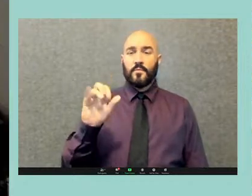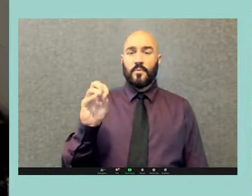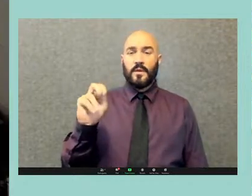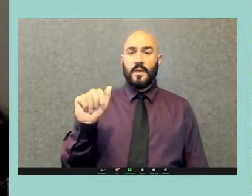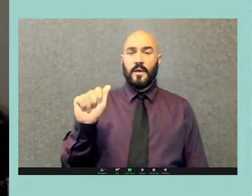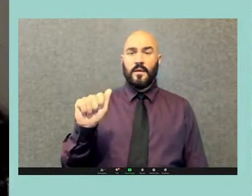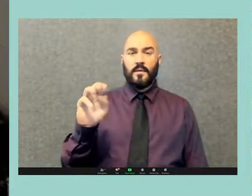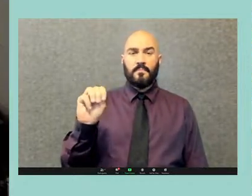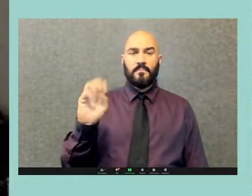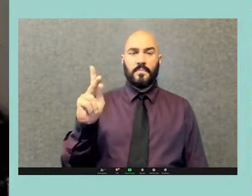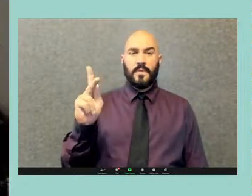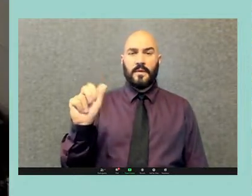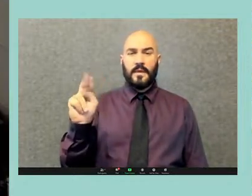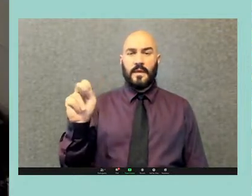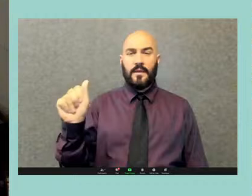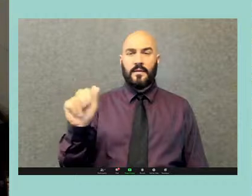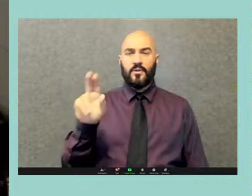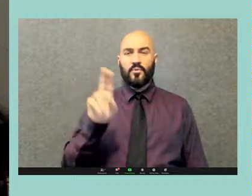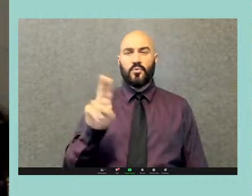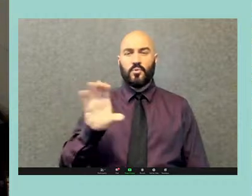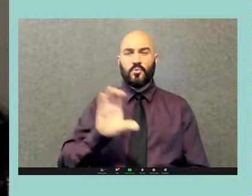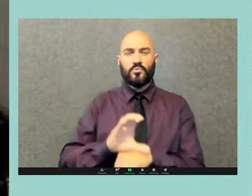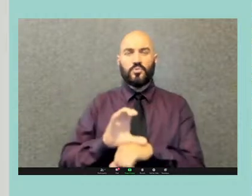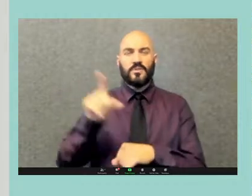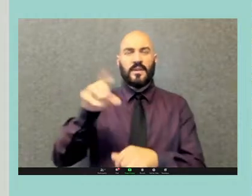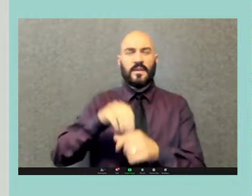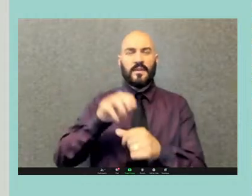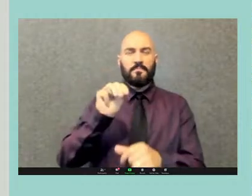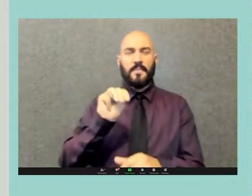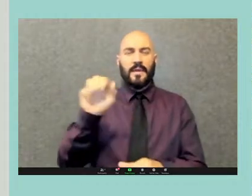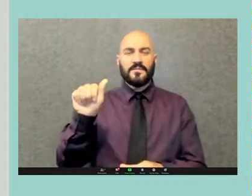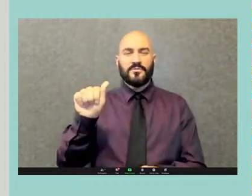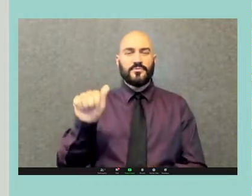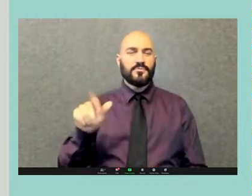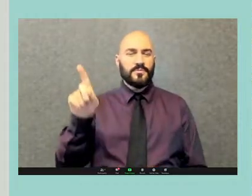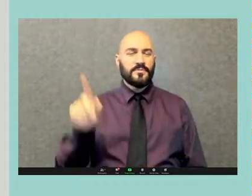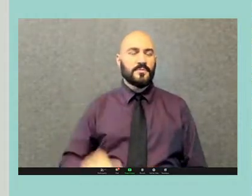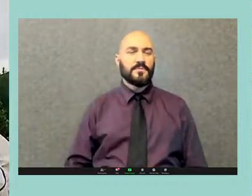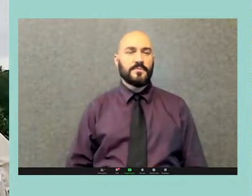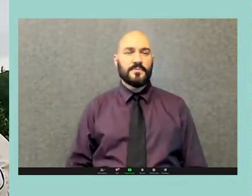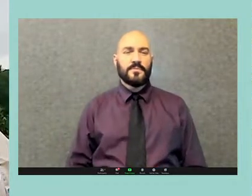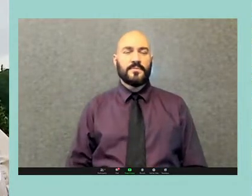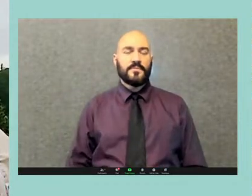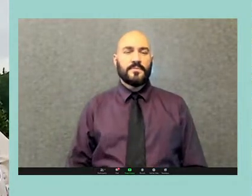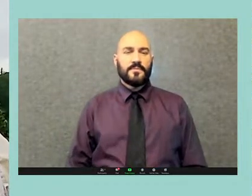Oriana McCannon, Unitarian Universalist Church of Medford, Massachusetts.